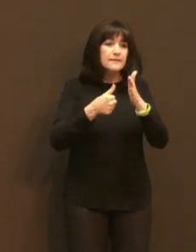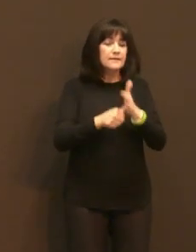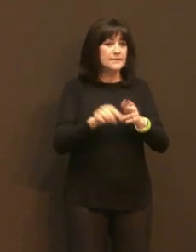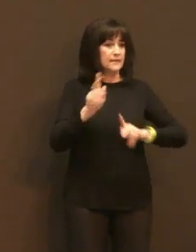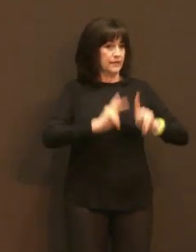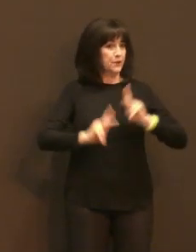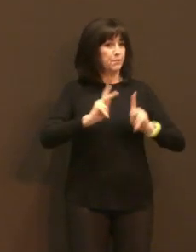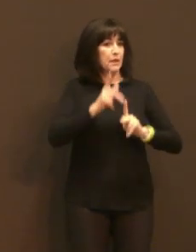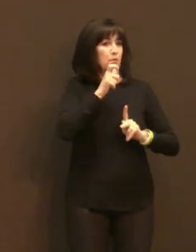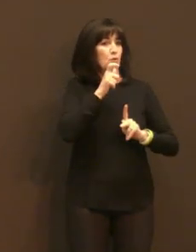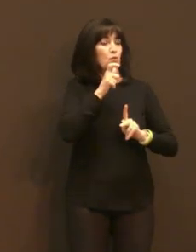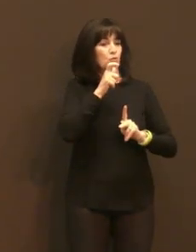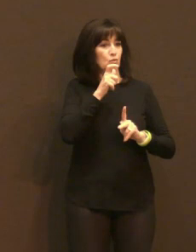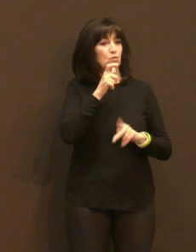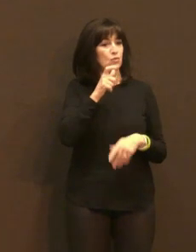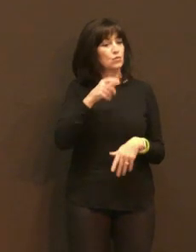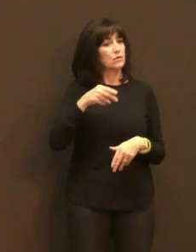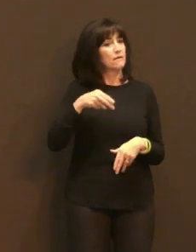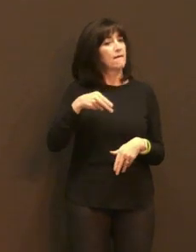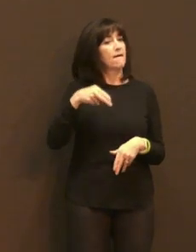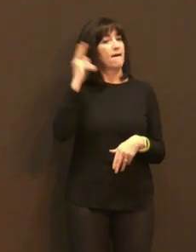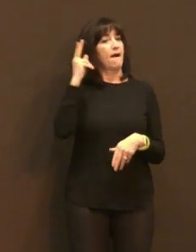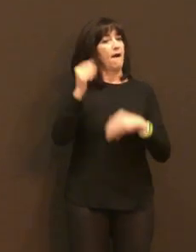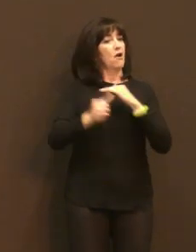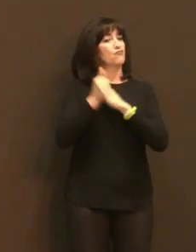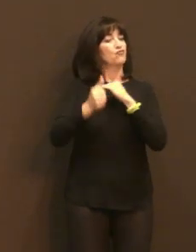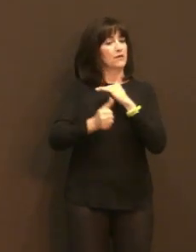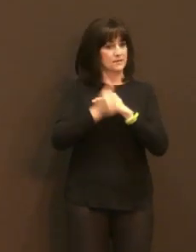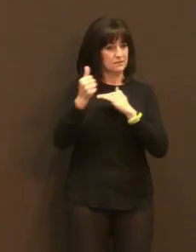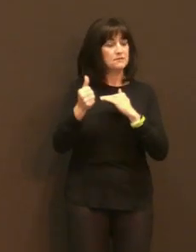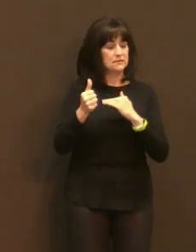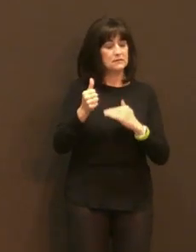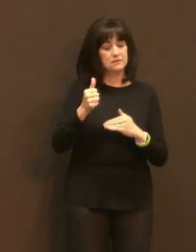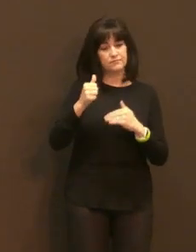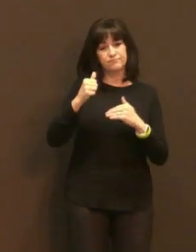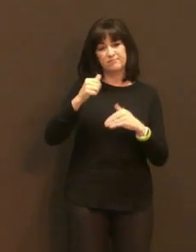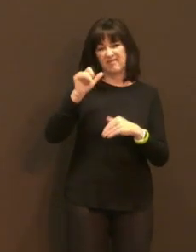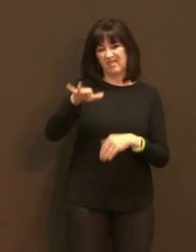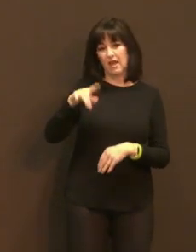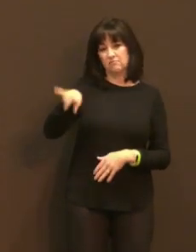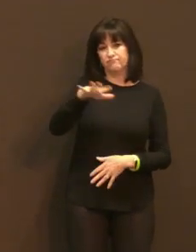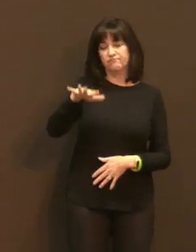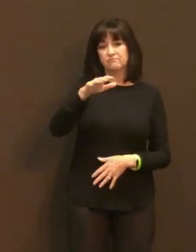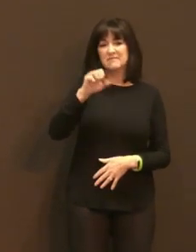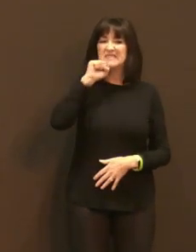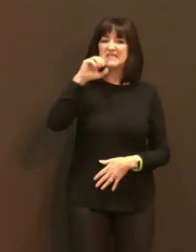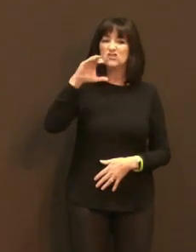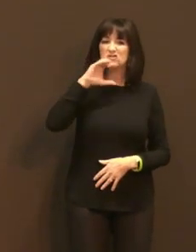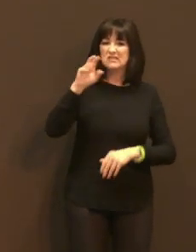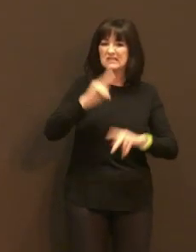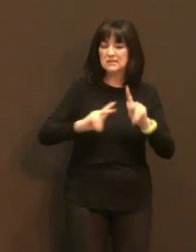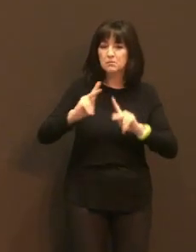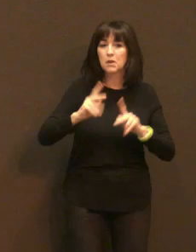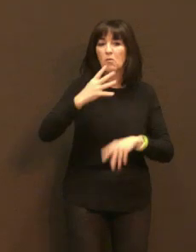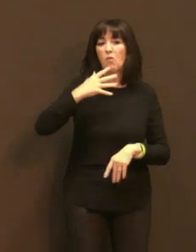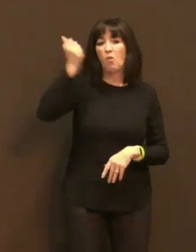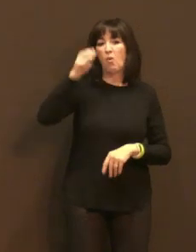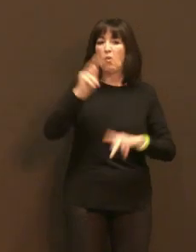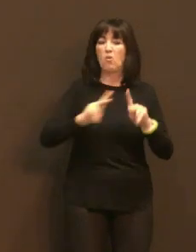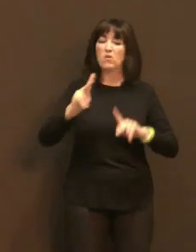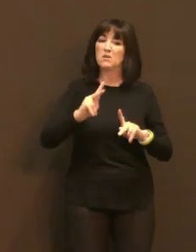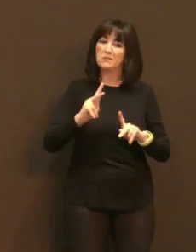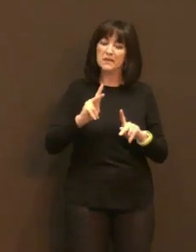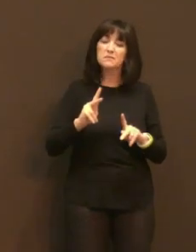those nursing home facilities, and so leaning into efforts to protect them is really, really important, and